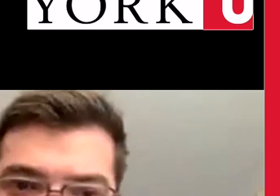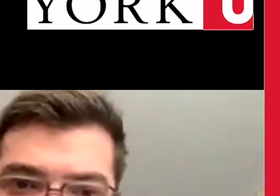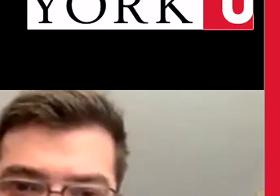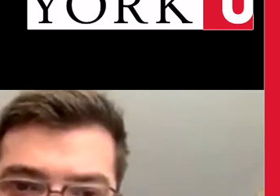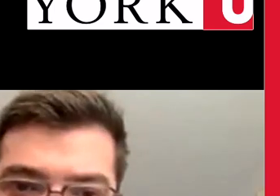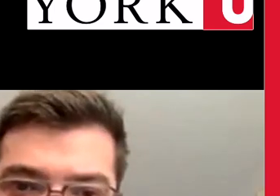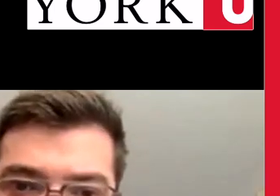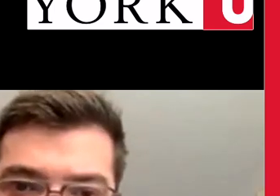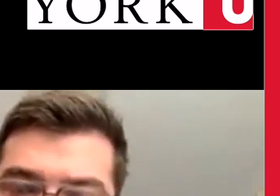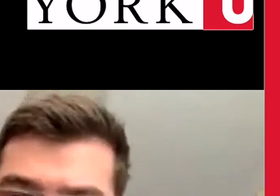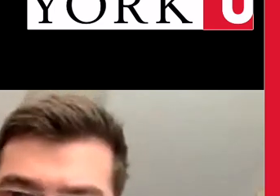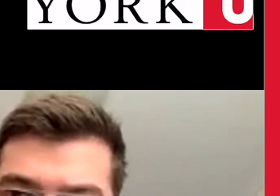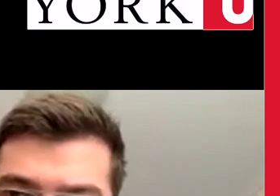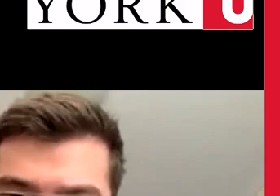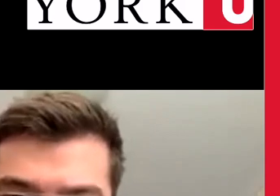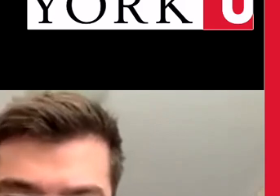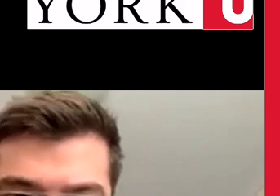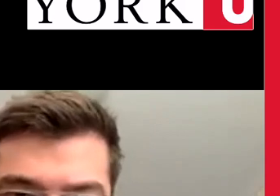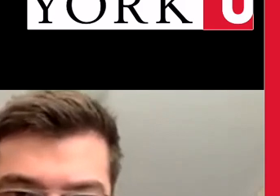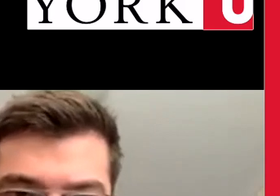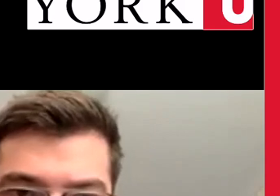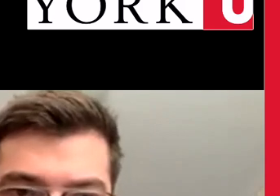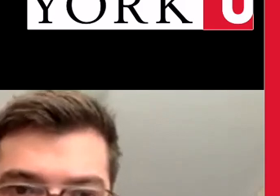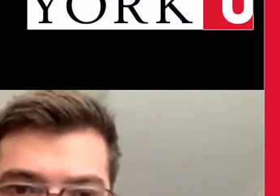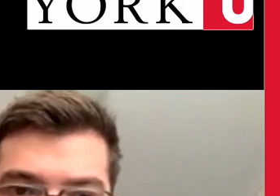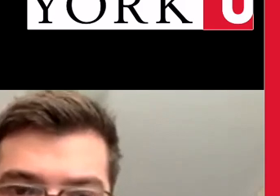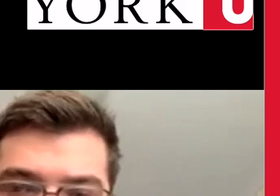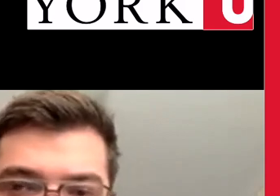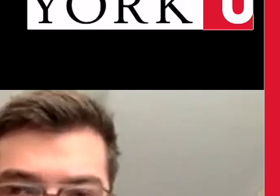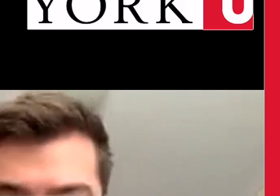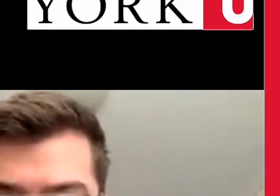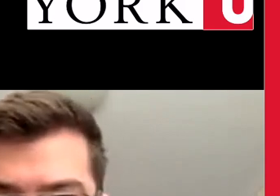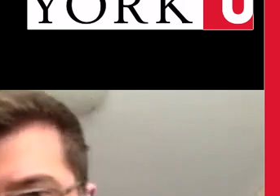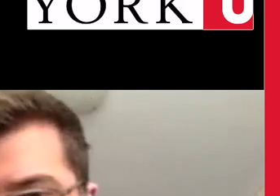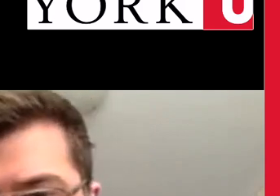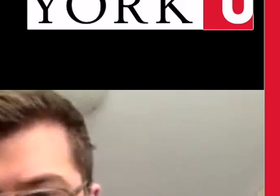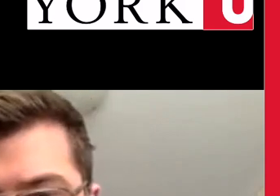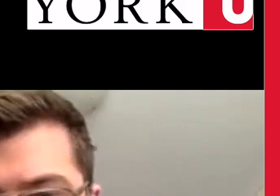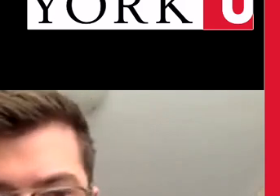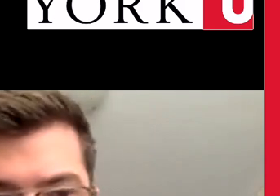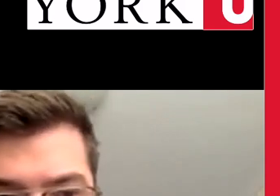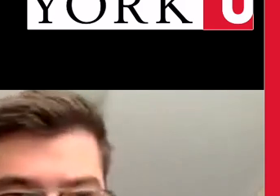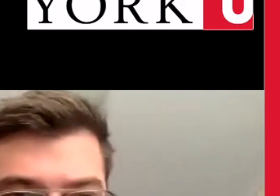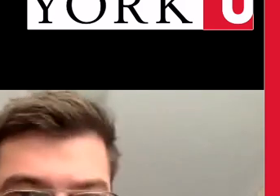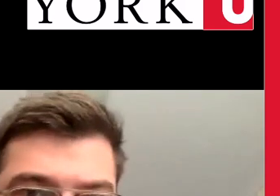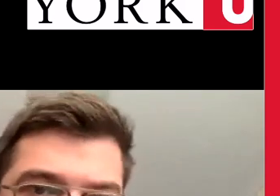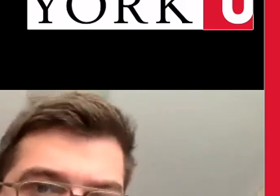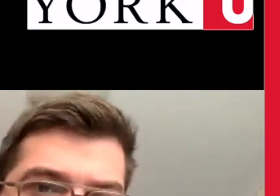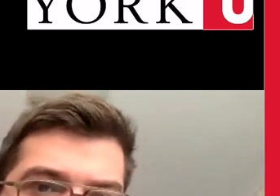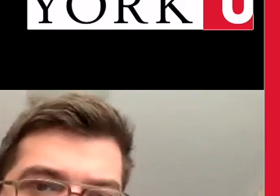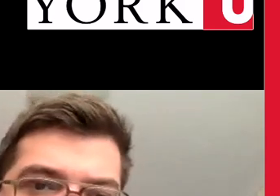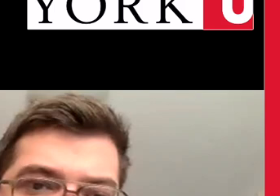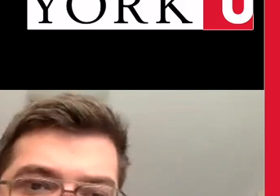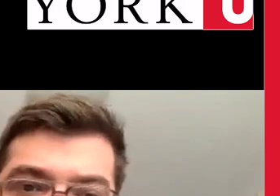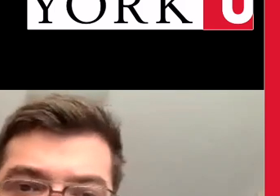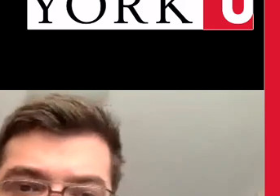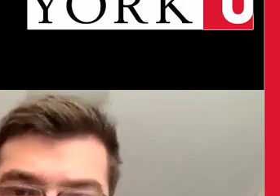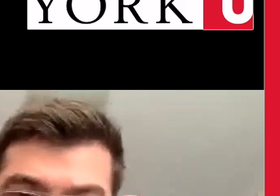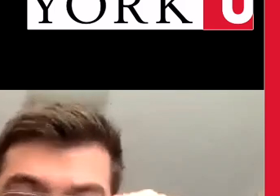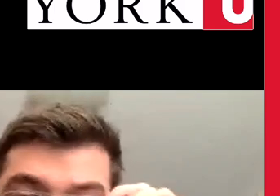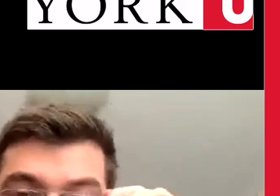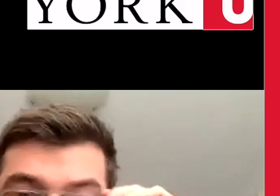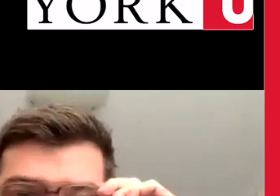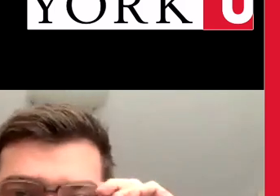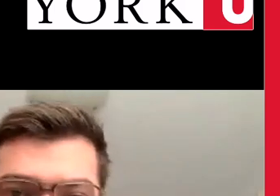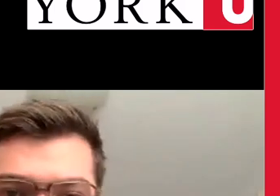the responsibility to acknowledge the traditional territory that you're on, as well as the current treaty holders. As a member of